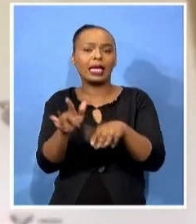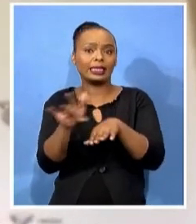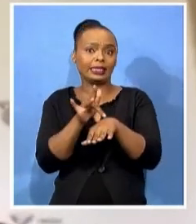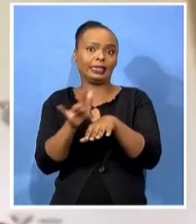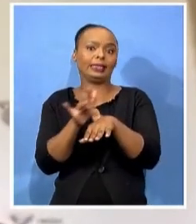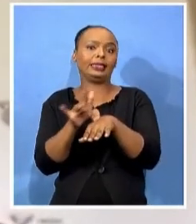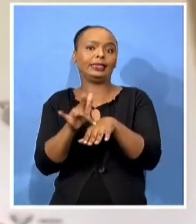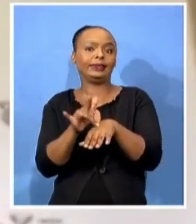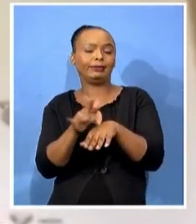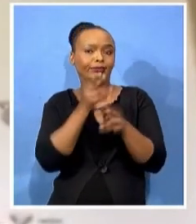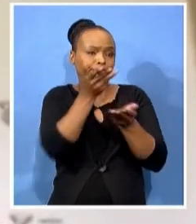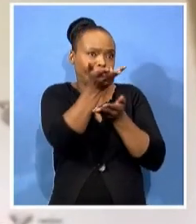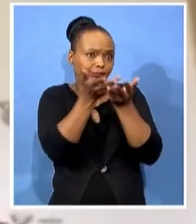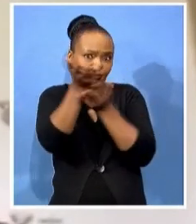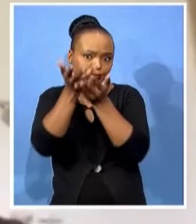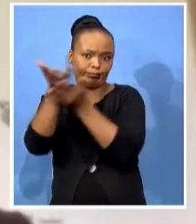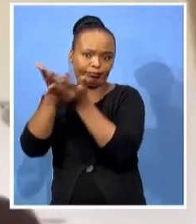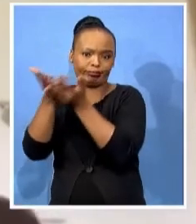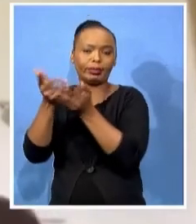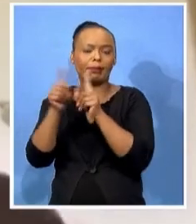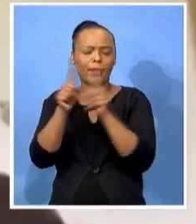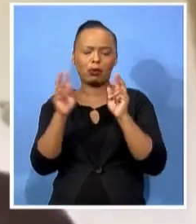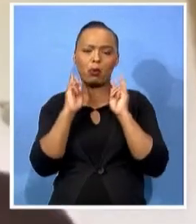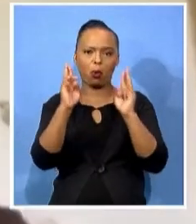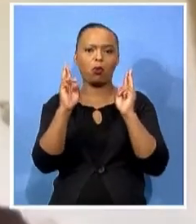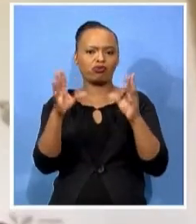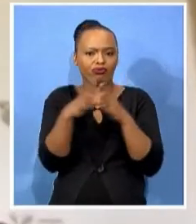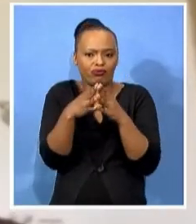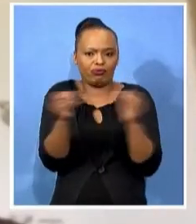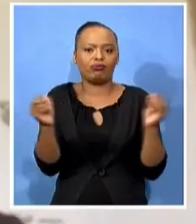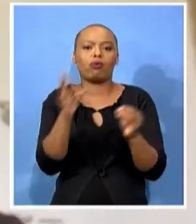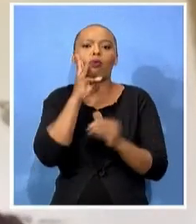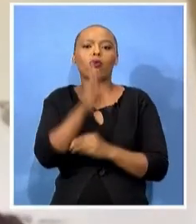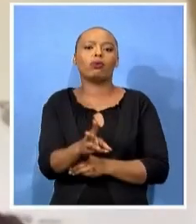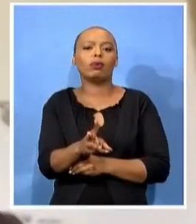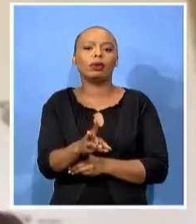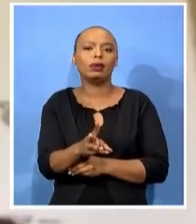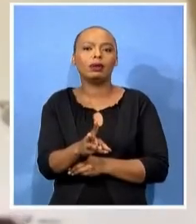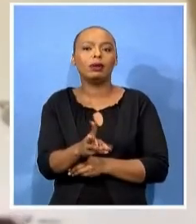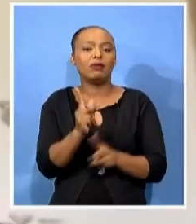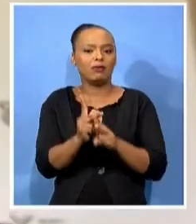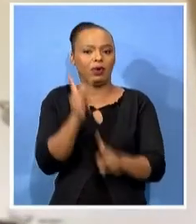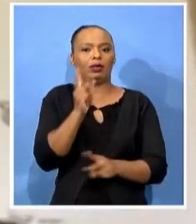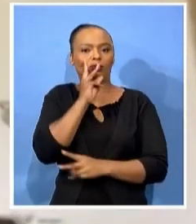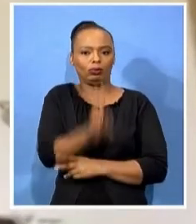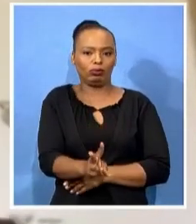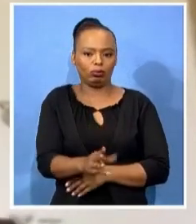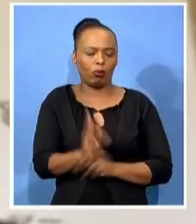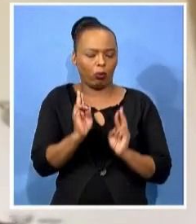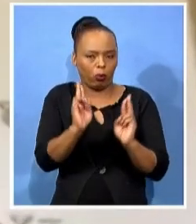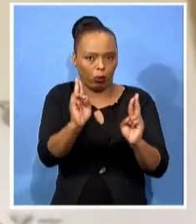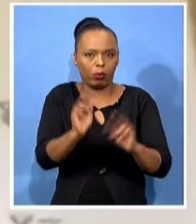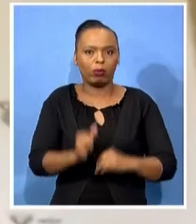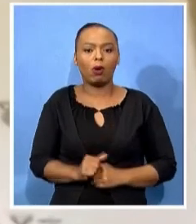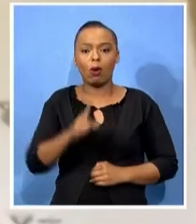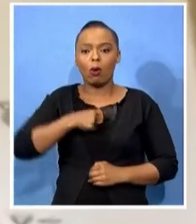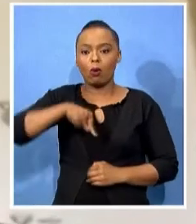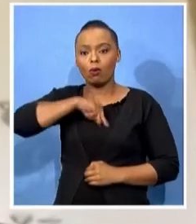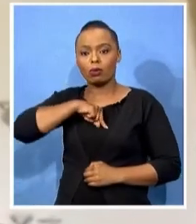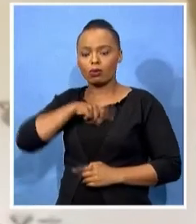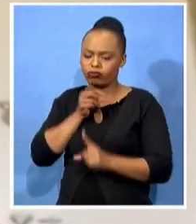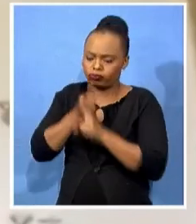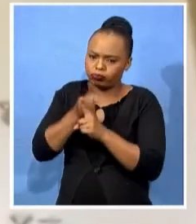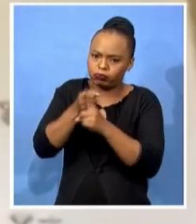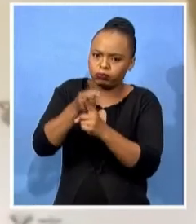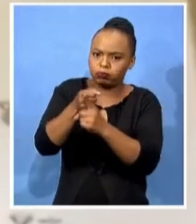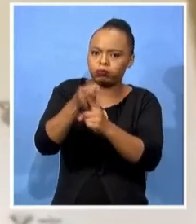conclude as much as possible. We did indicate that we were pushing to get now access to